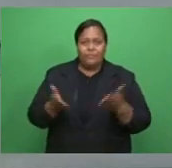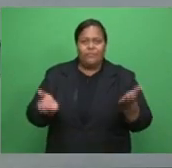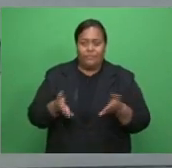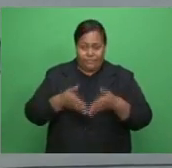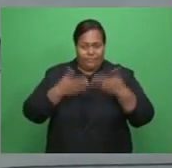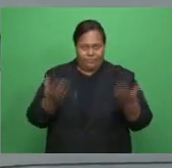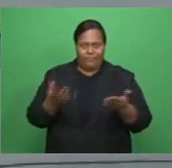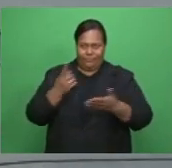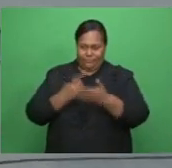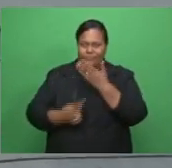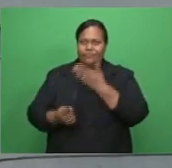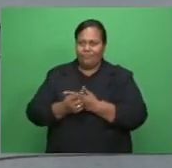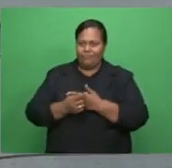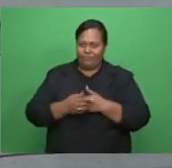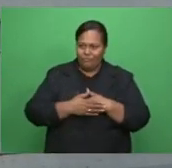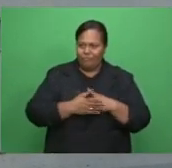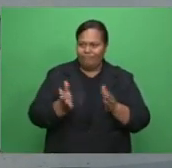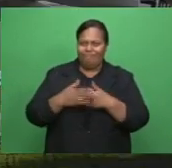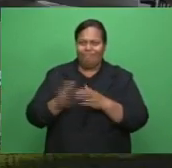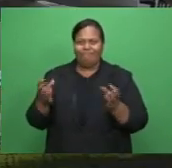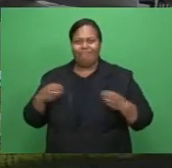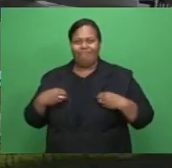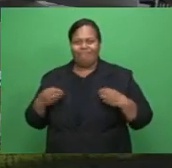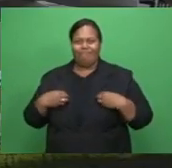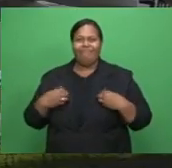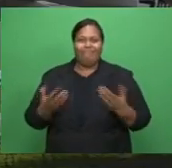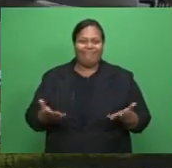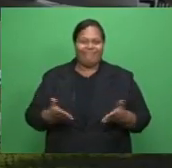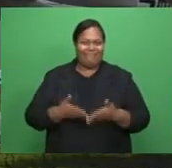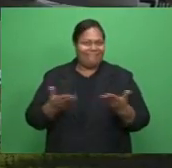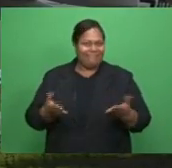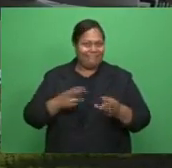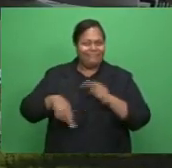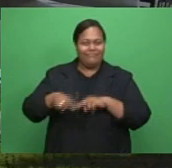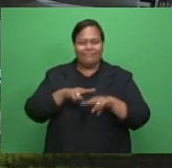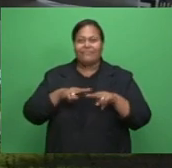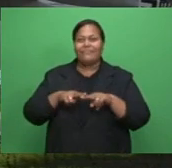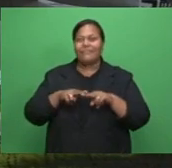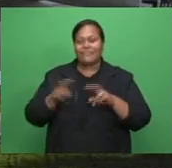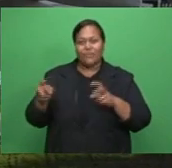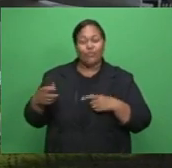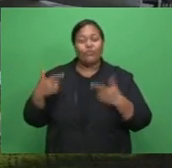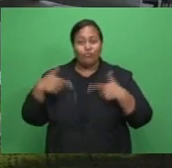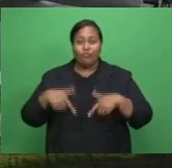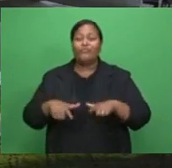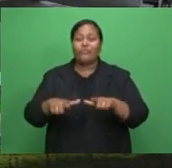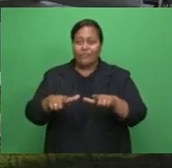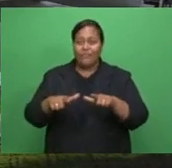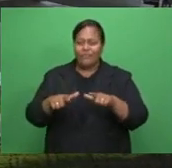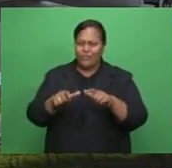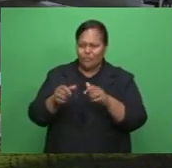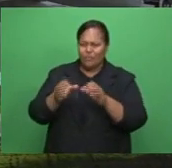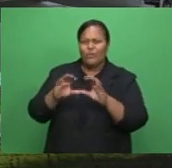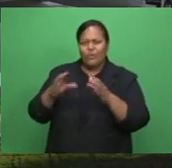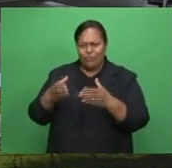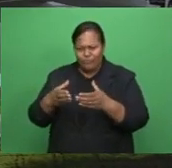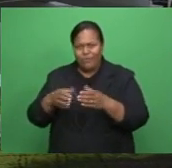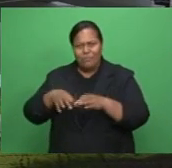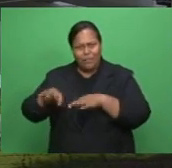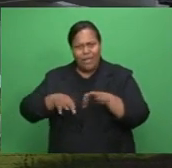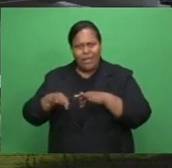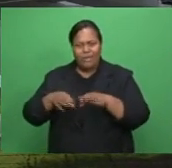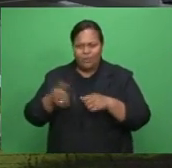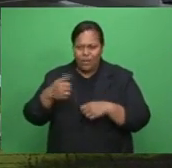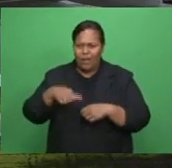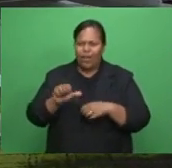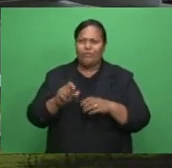Phase 2 for Fiji in its response to COVID-19, as well as a travel framework allowing for creation of specific air corridors